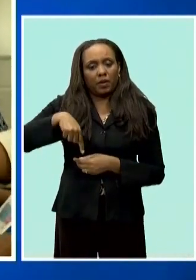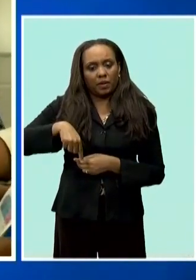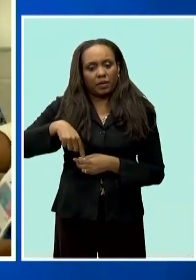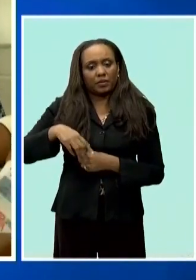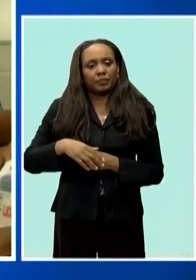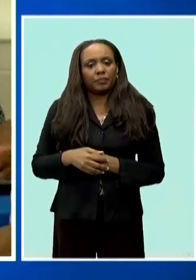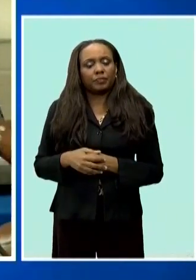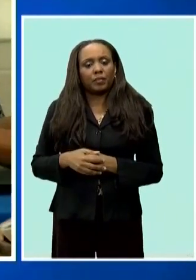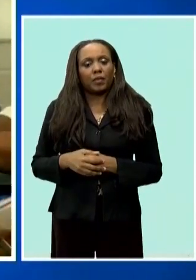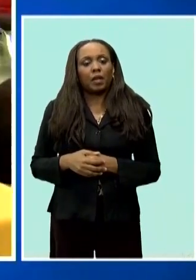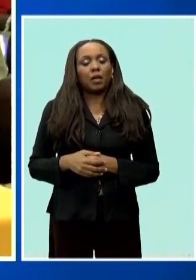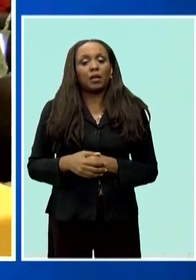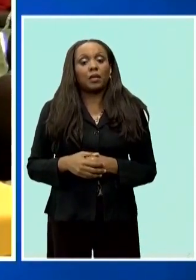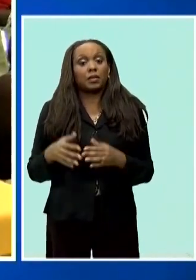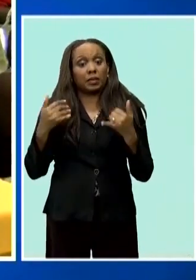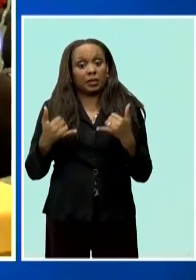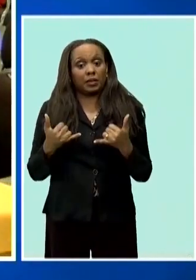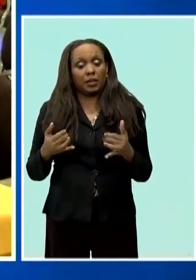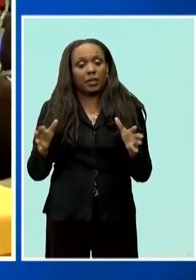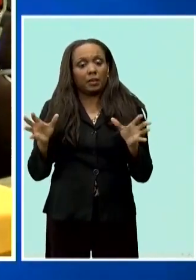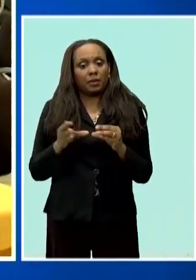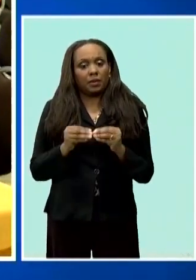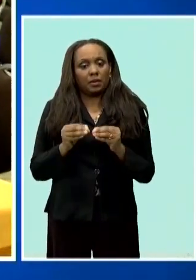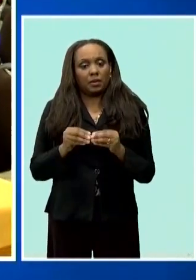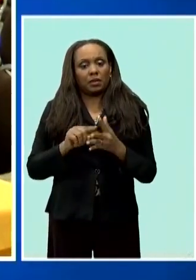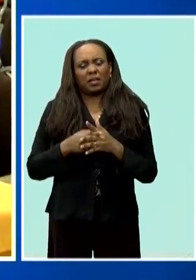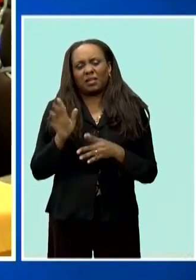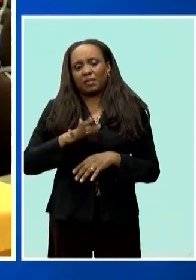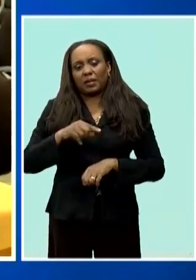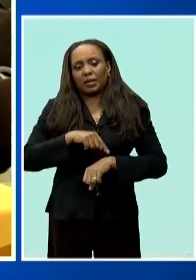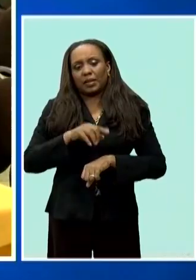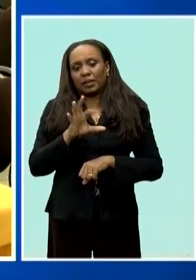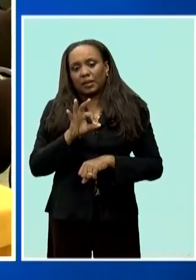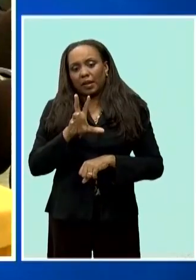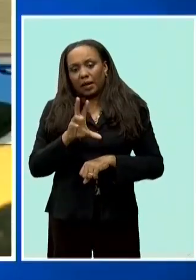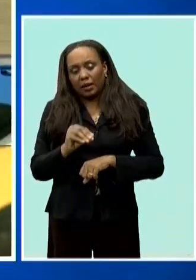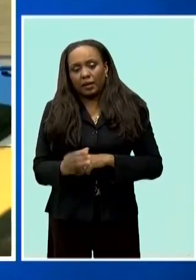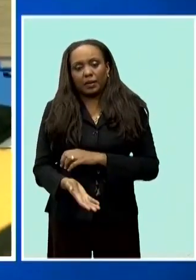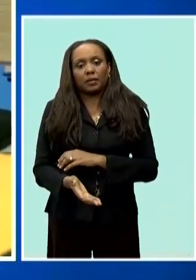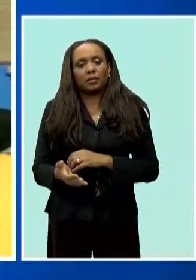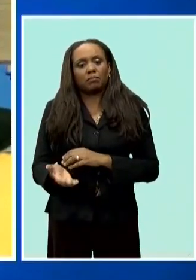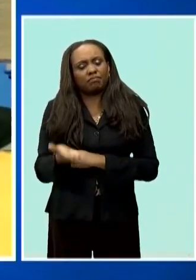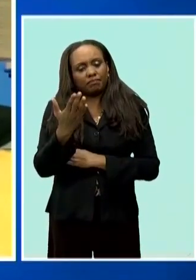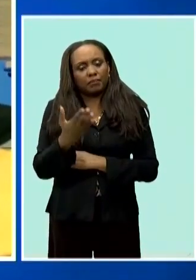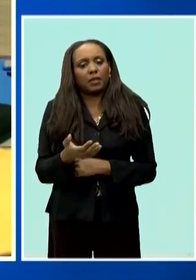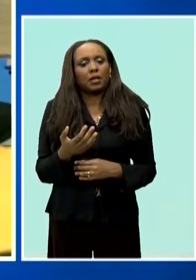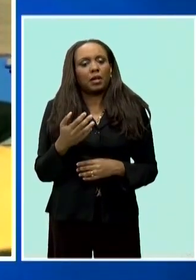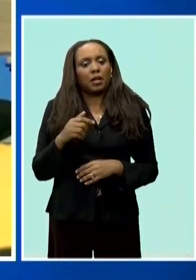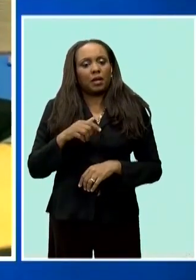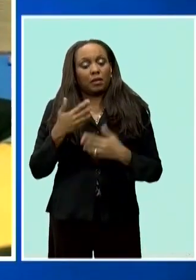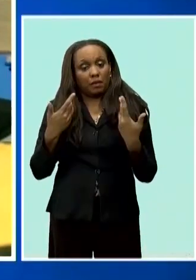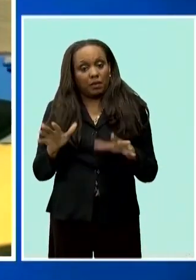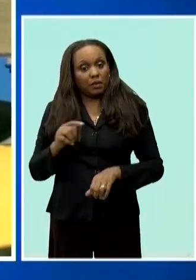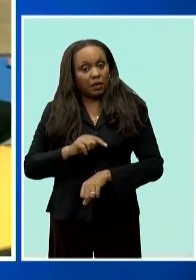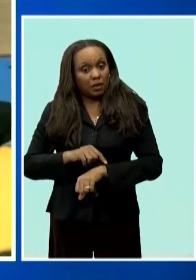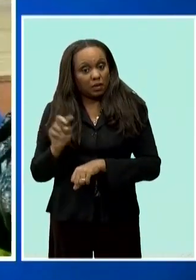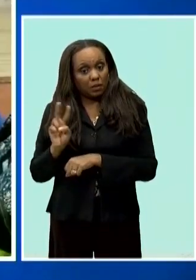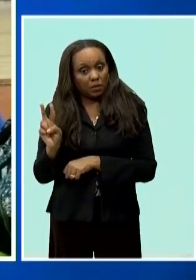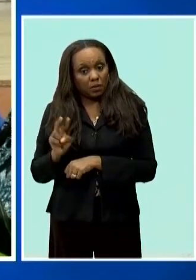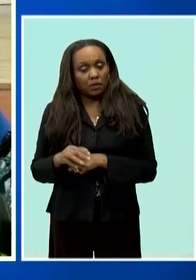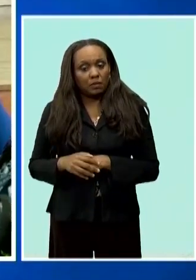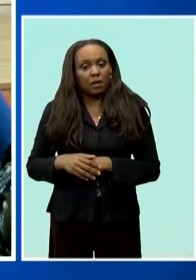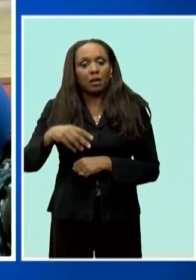related to a proposed joint transportation system that will see selected PSVs operating under the Transport Board's brand. That meeting was